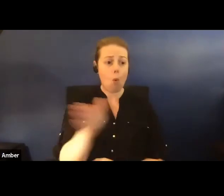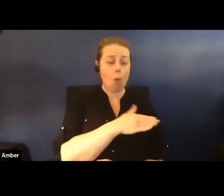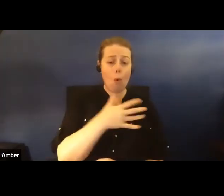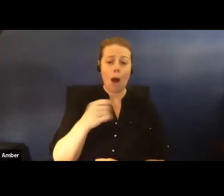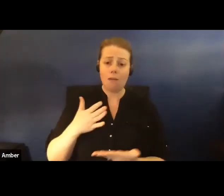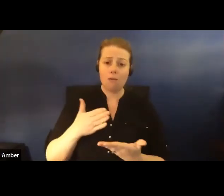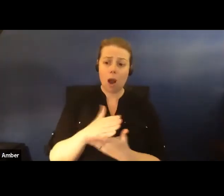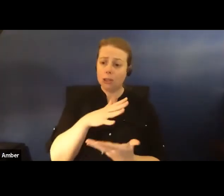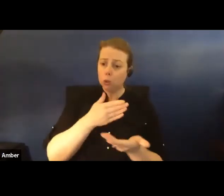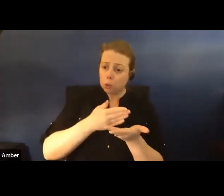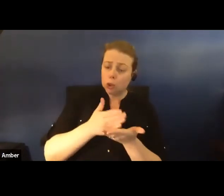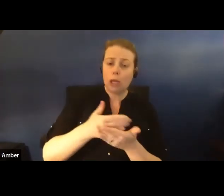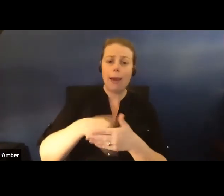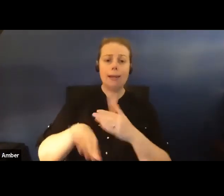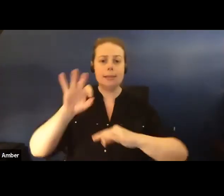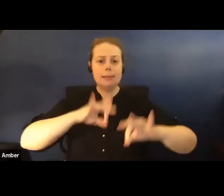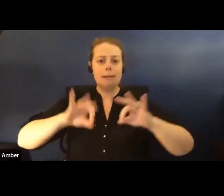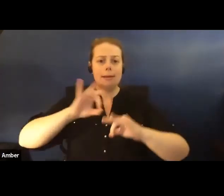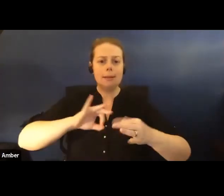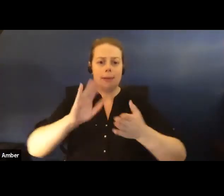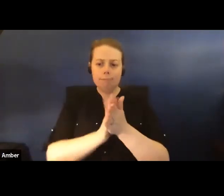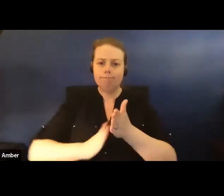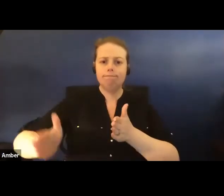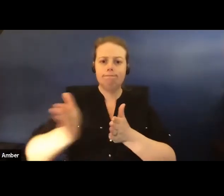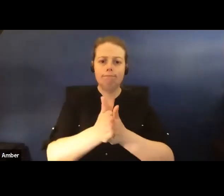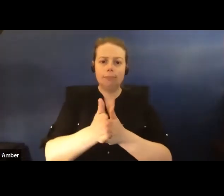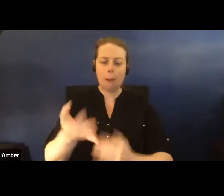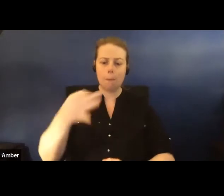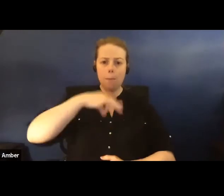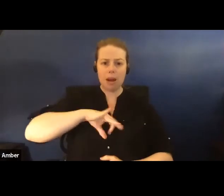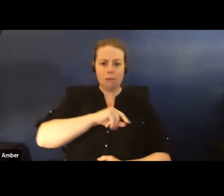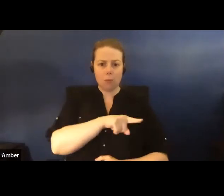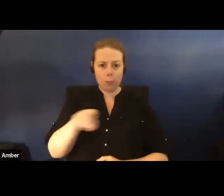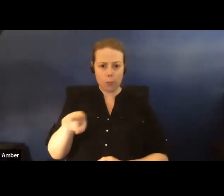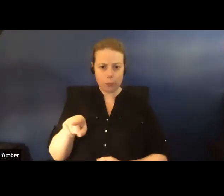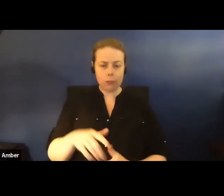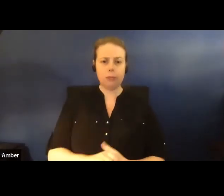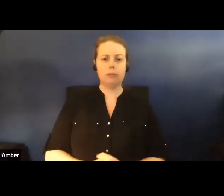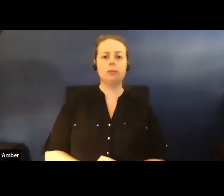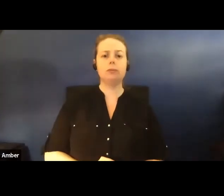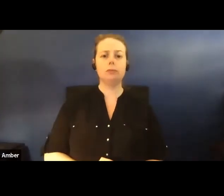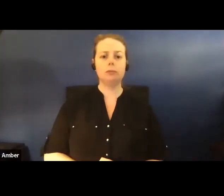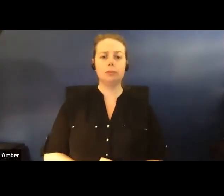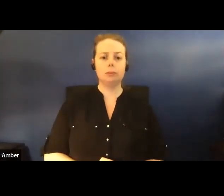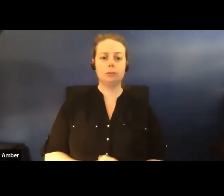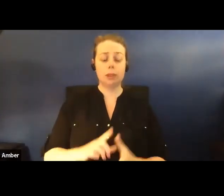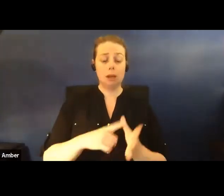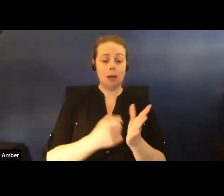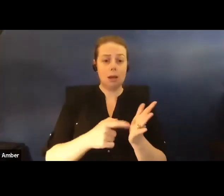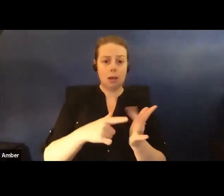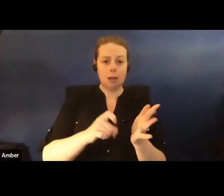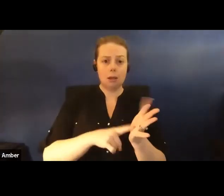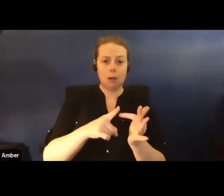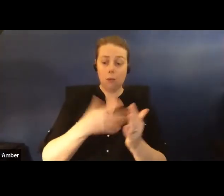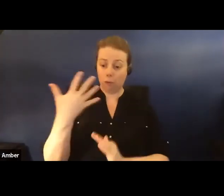in scientific advancement and its benefits. This has been further elaborated in Article 15